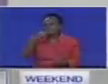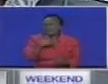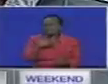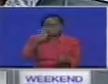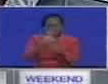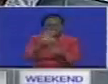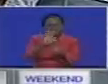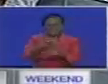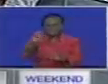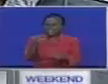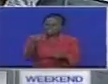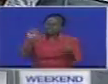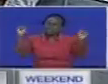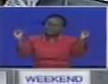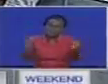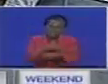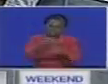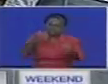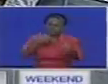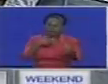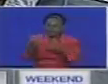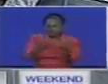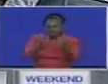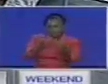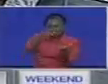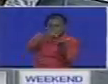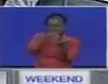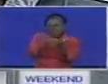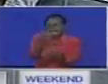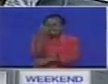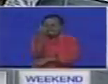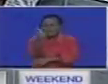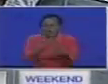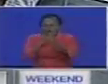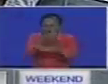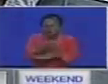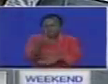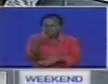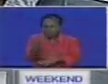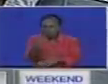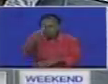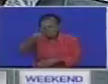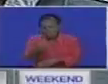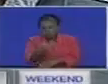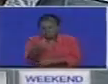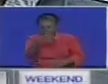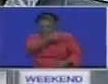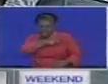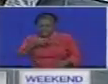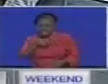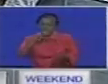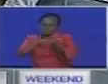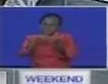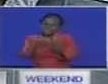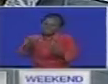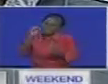Kenyans and you unable to manage a situation for just over 2,000 delegates. Do you now believe ODM can stand